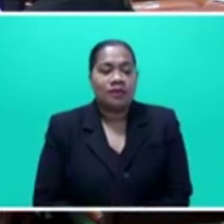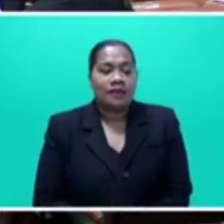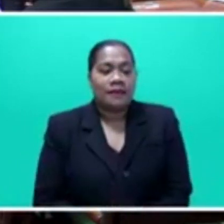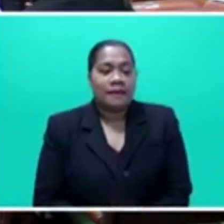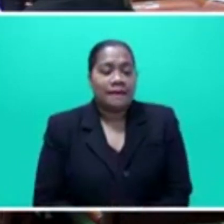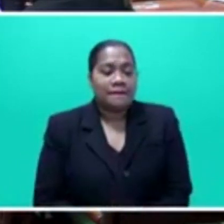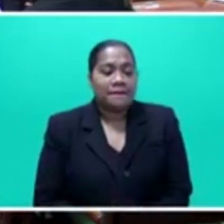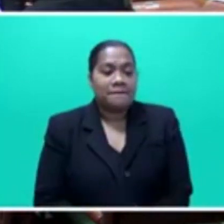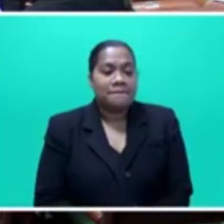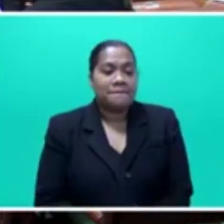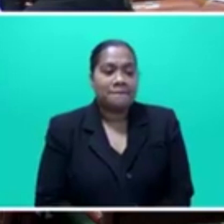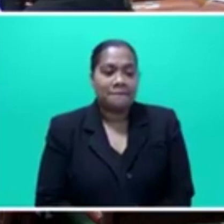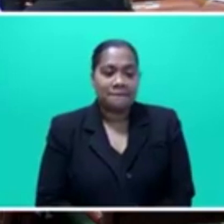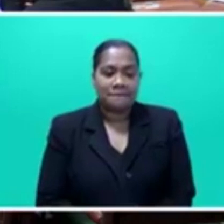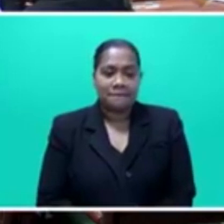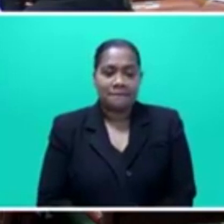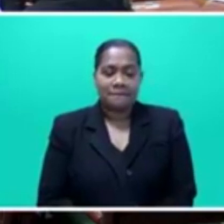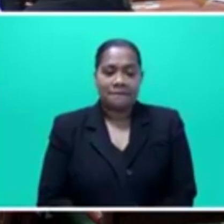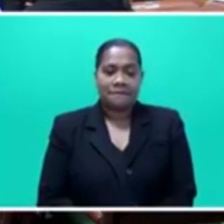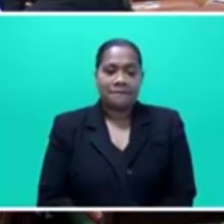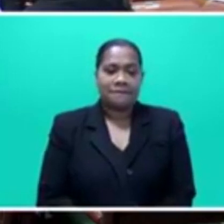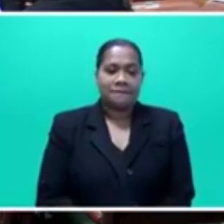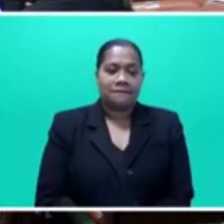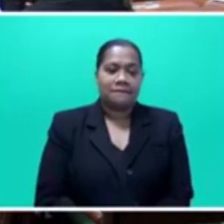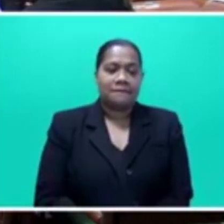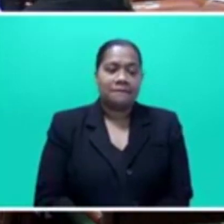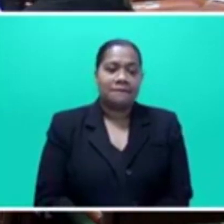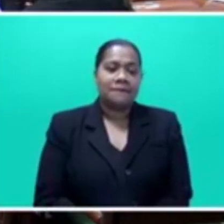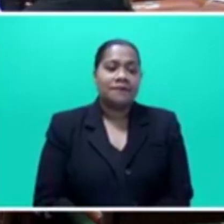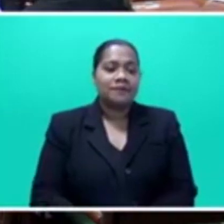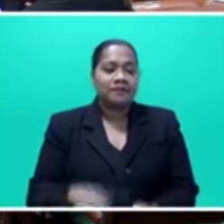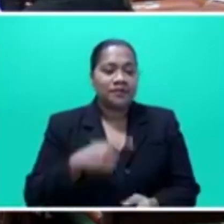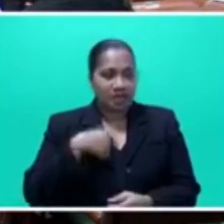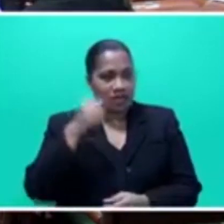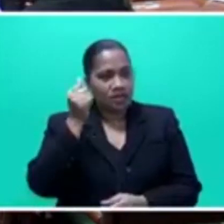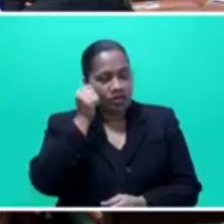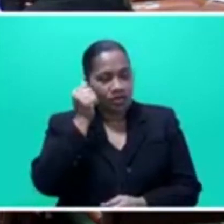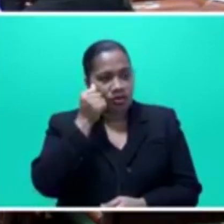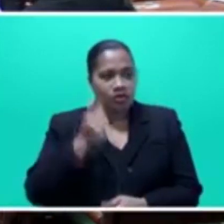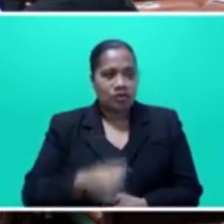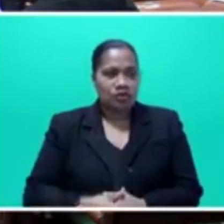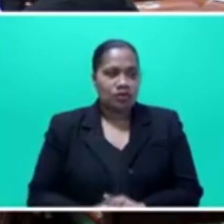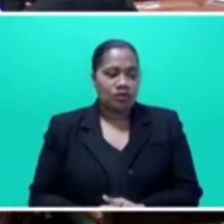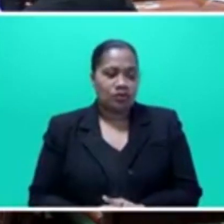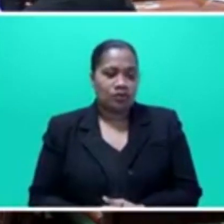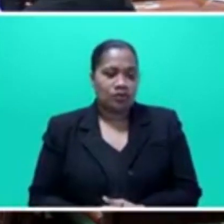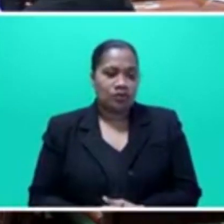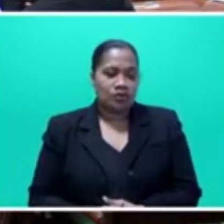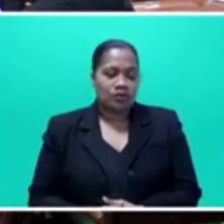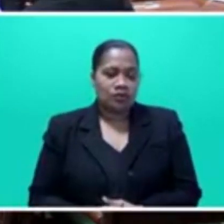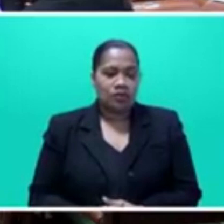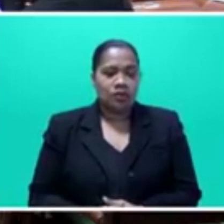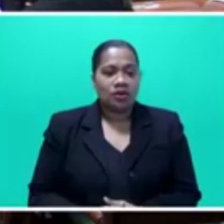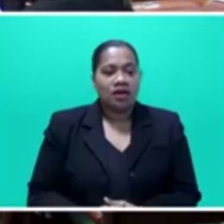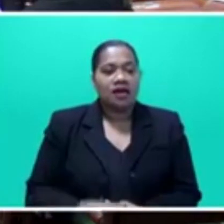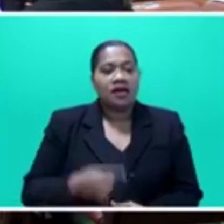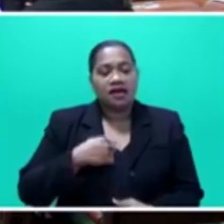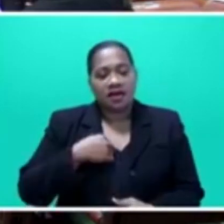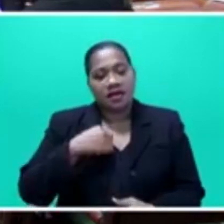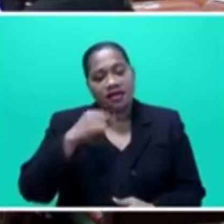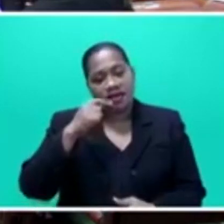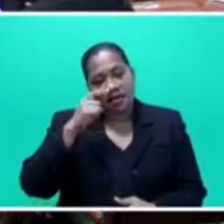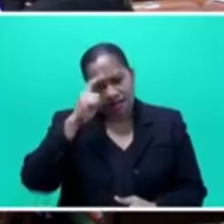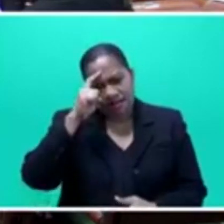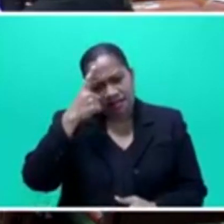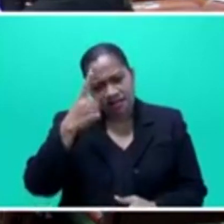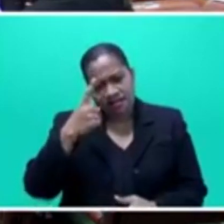no, I know the point that you are making. I understand that. But